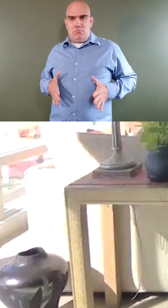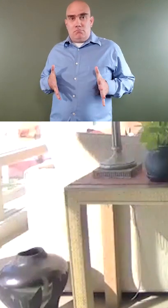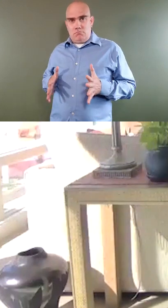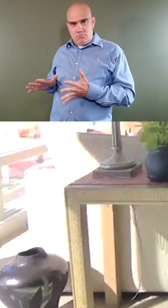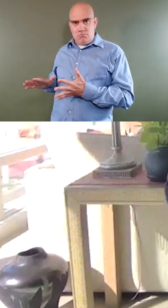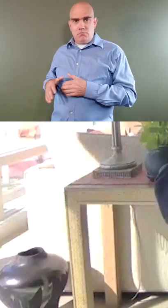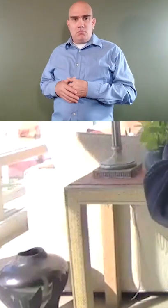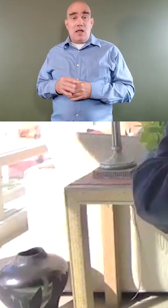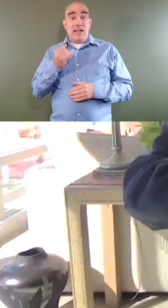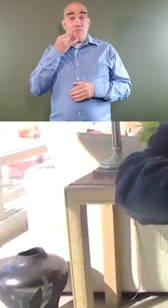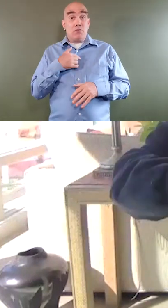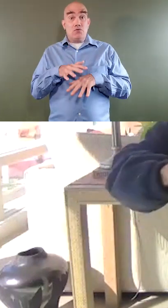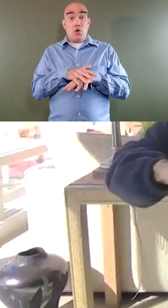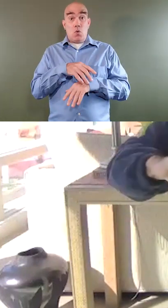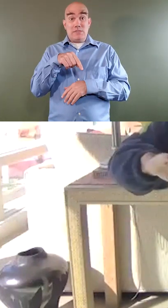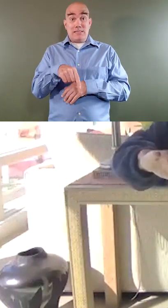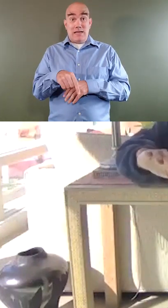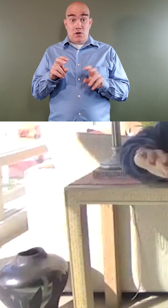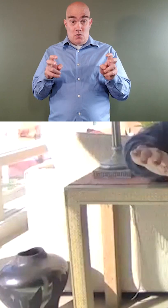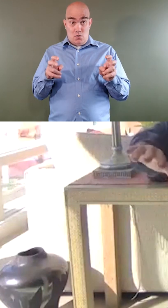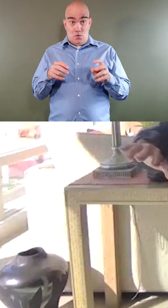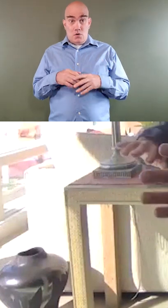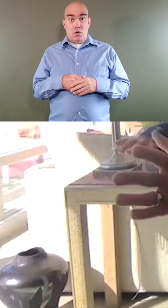And if we slow it down,